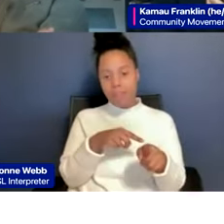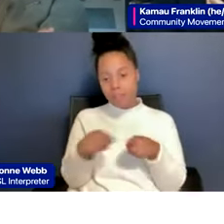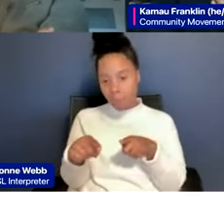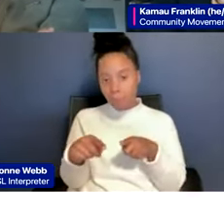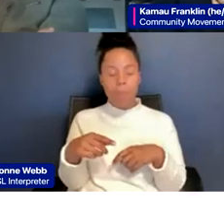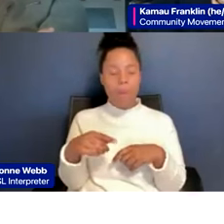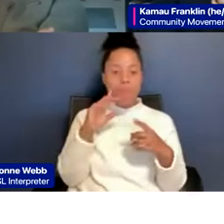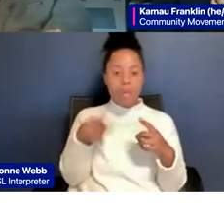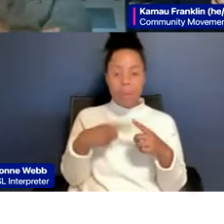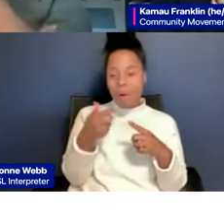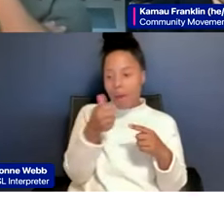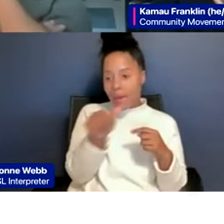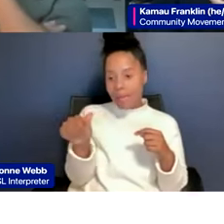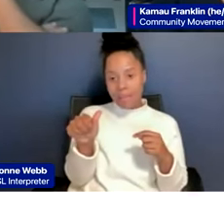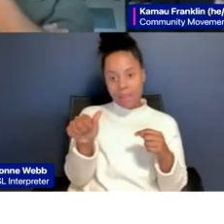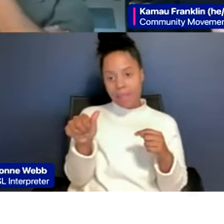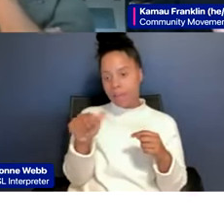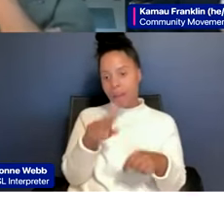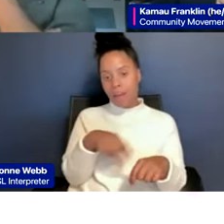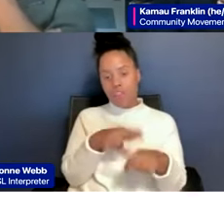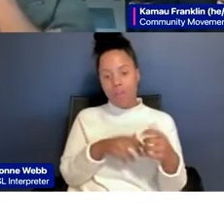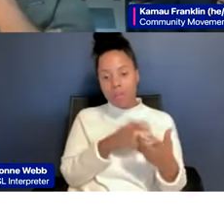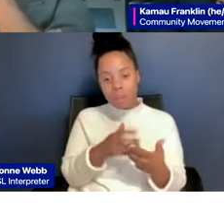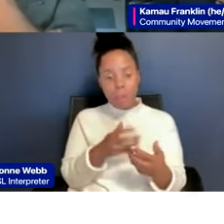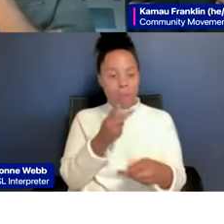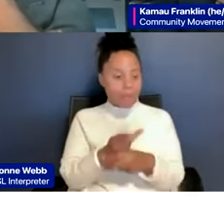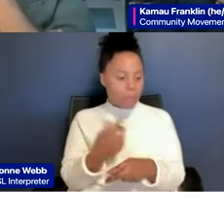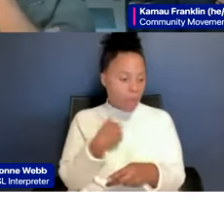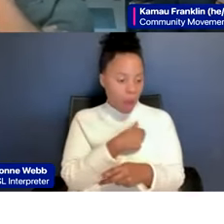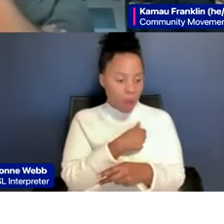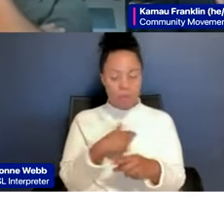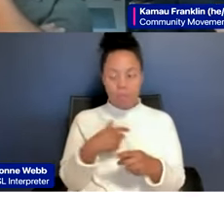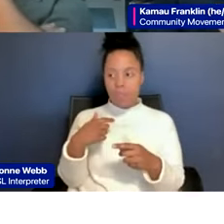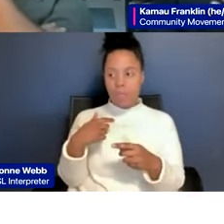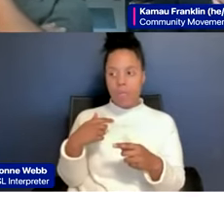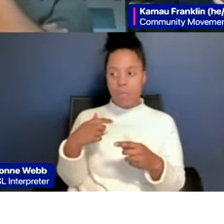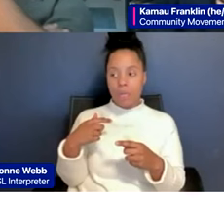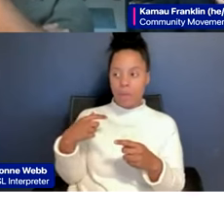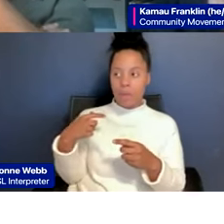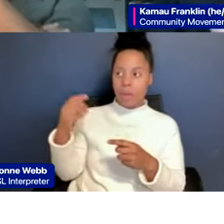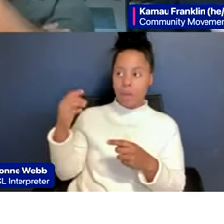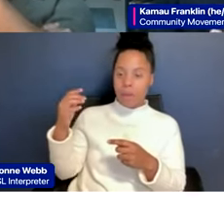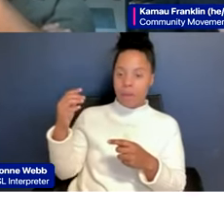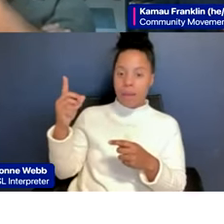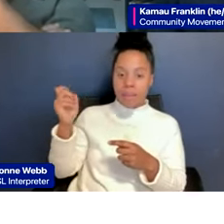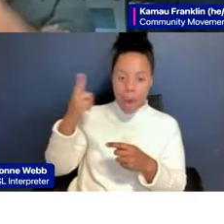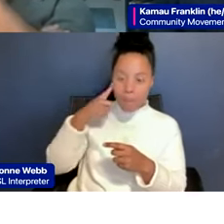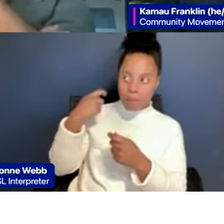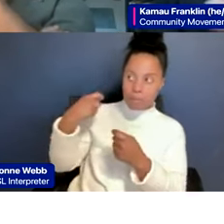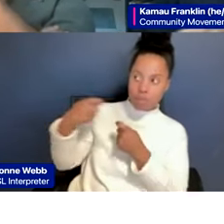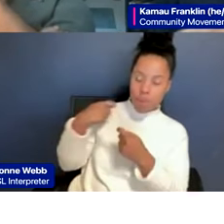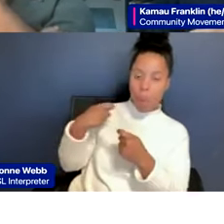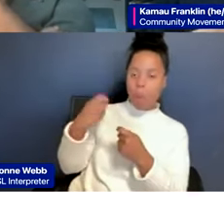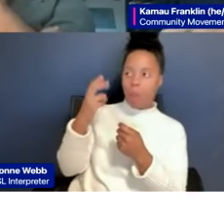or keeps us in a space of capitalist control or corporate control or dictatorship is obviously